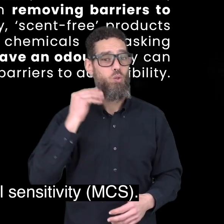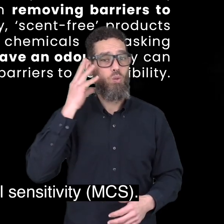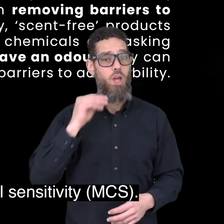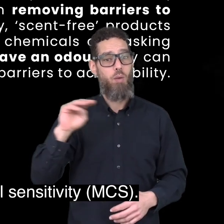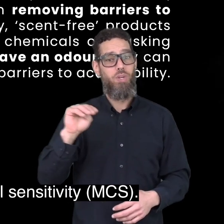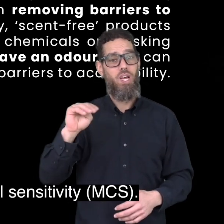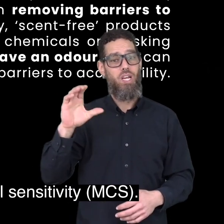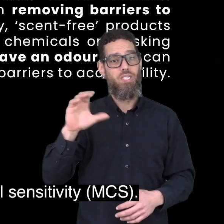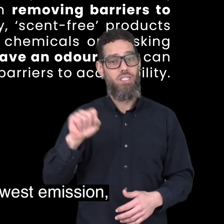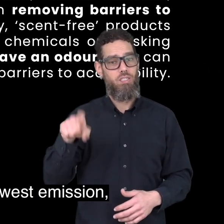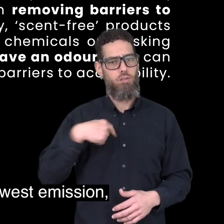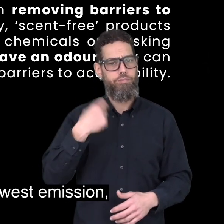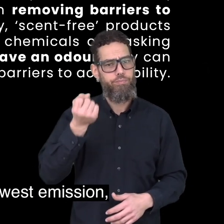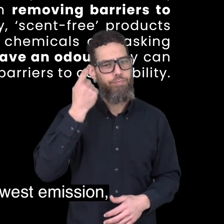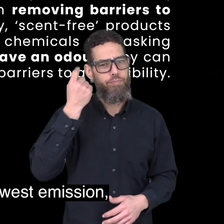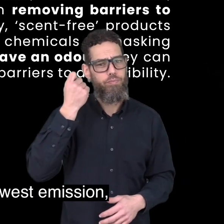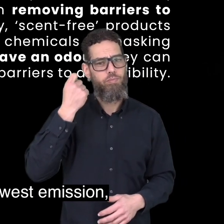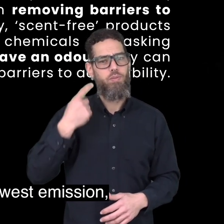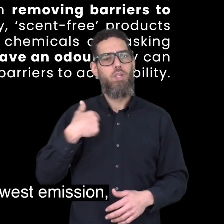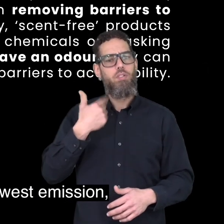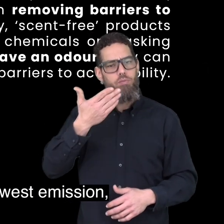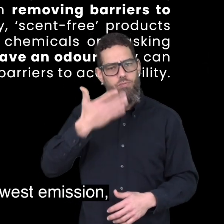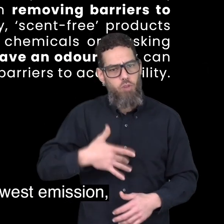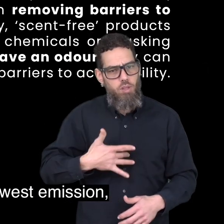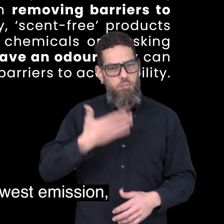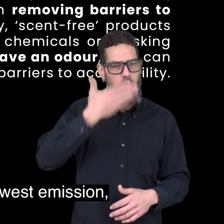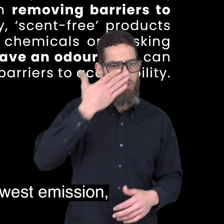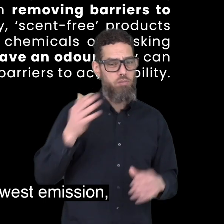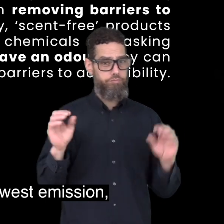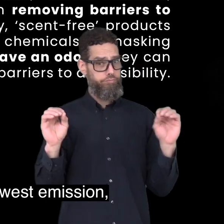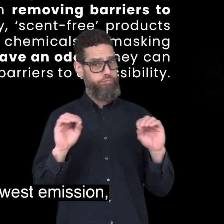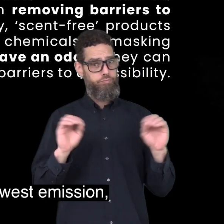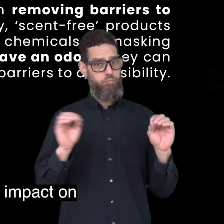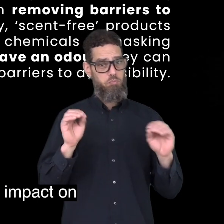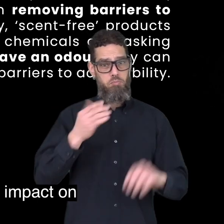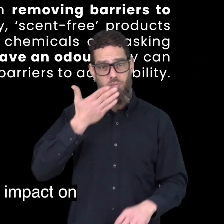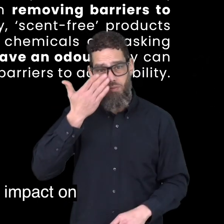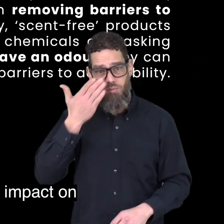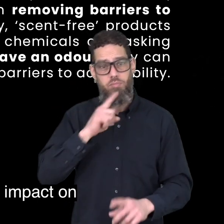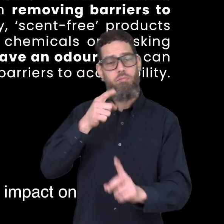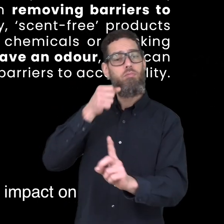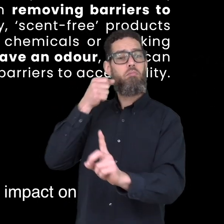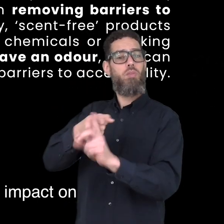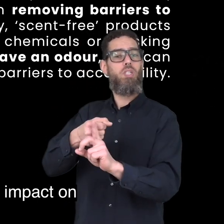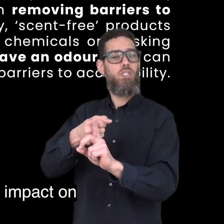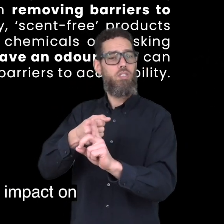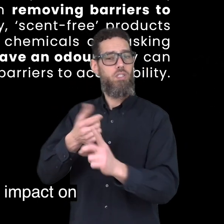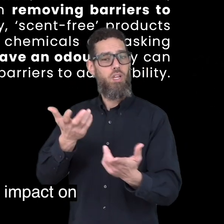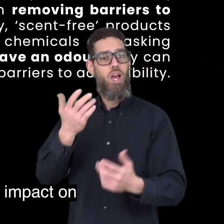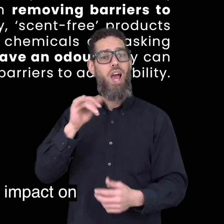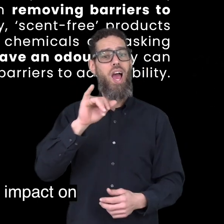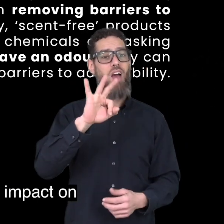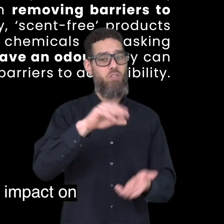chemical sensitivity, MCS. We understand that scent and fragrance-free, lowest emission, least toxic product choices have